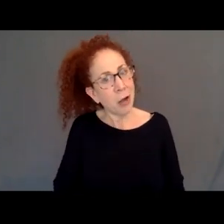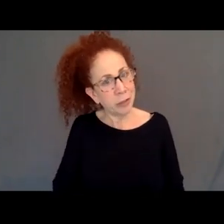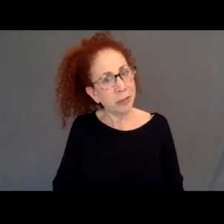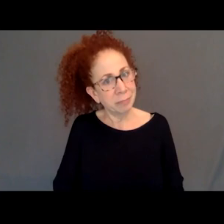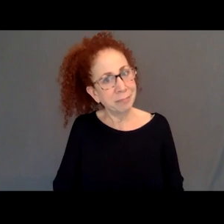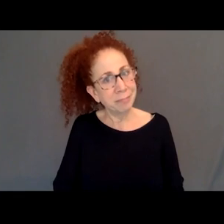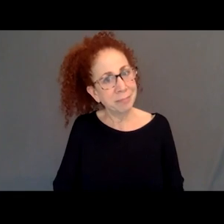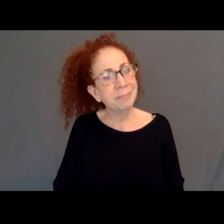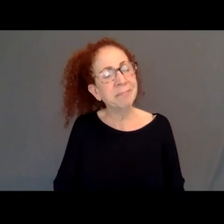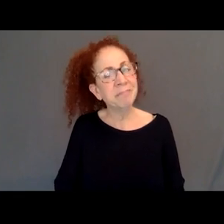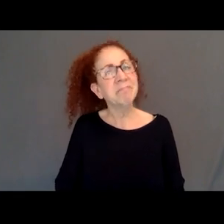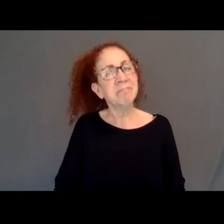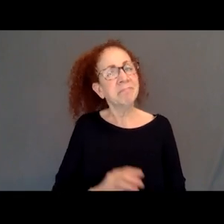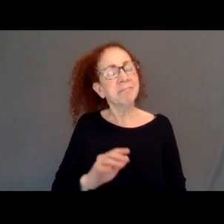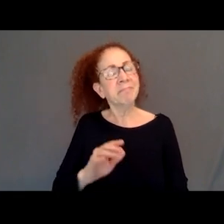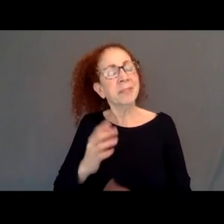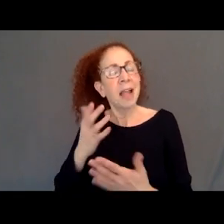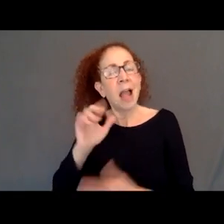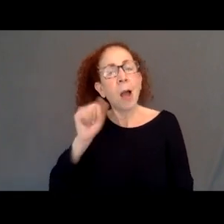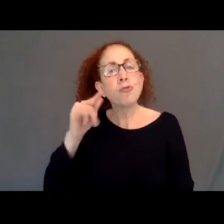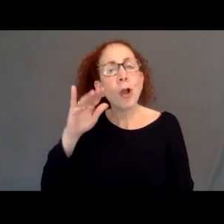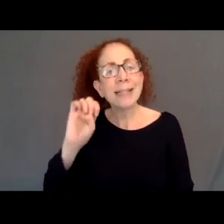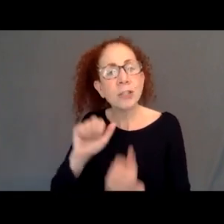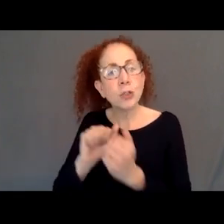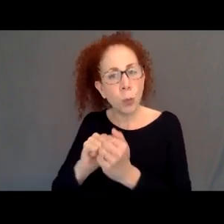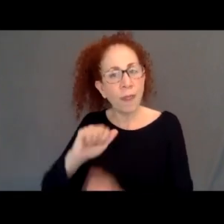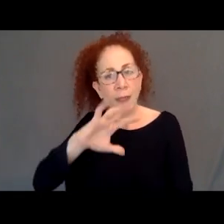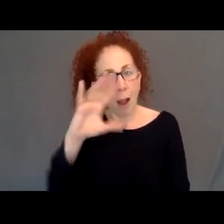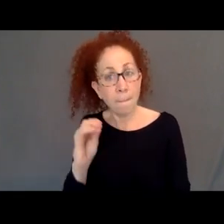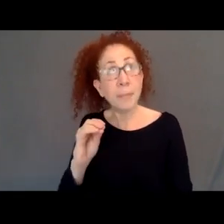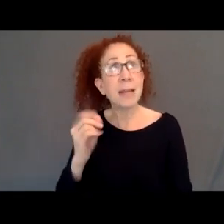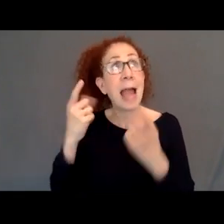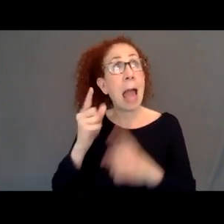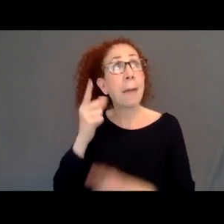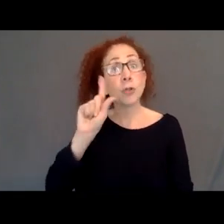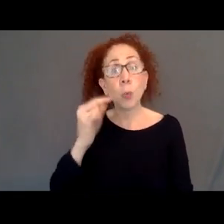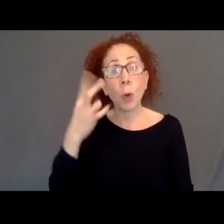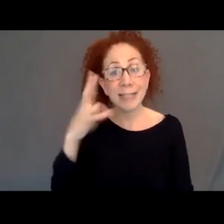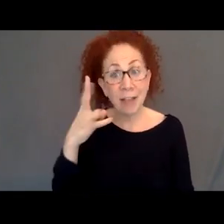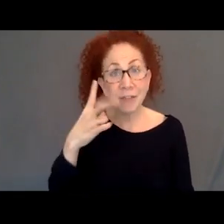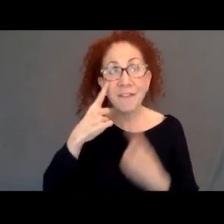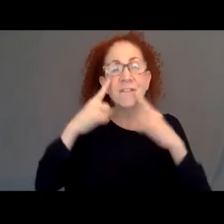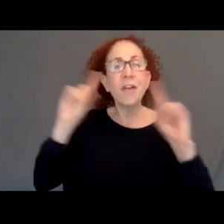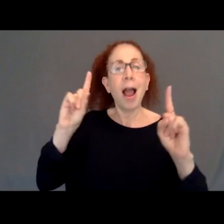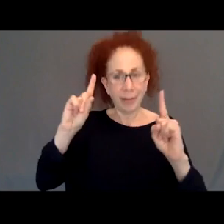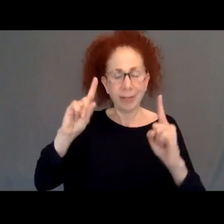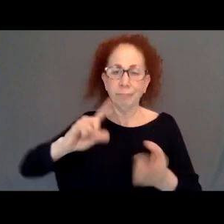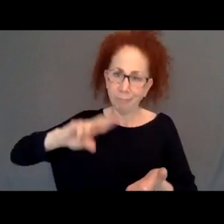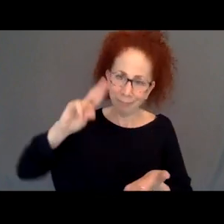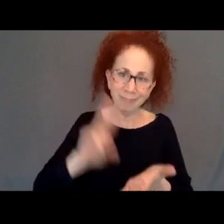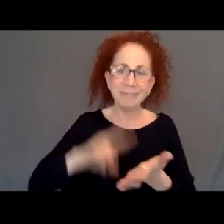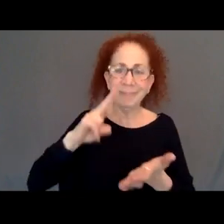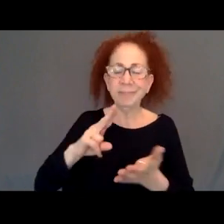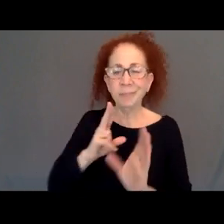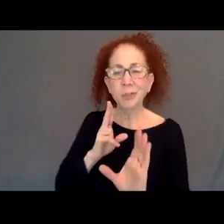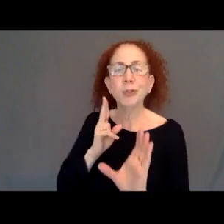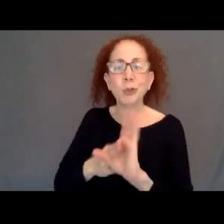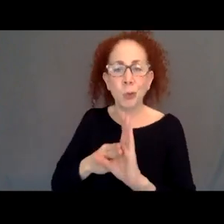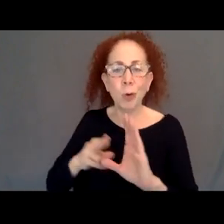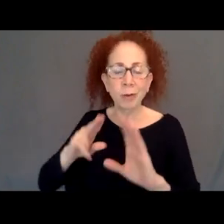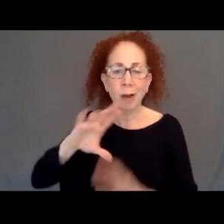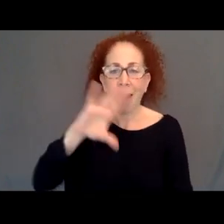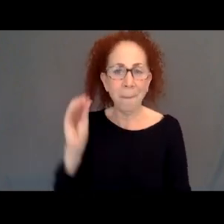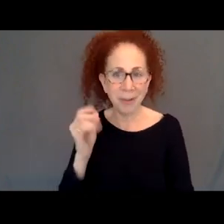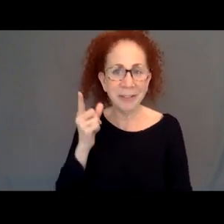upstairs and start apprenticing with the company. Then that happened in 2017. She finally gave me an official contract to be a part of the